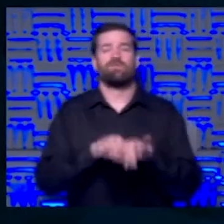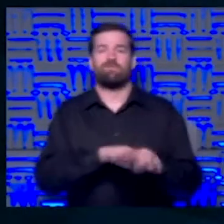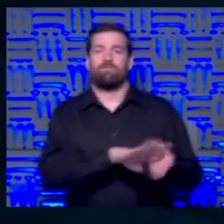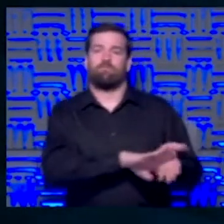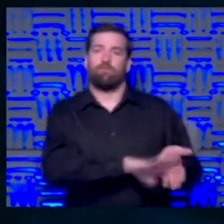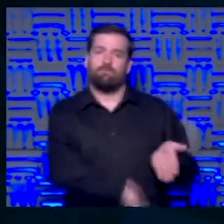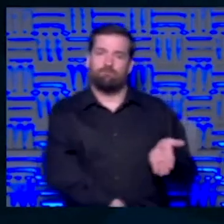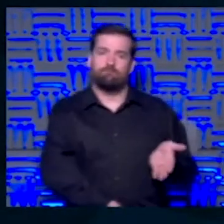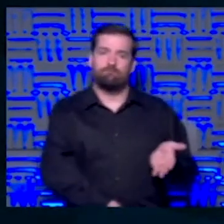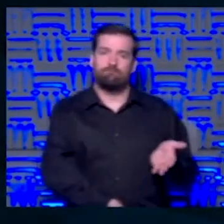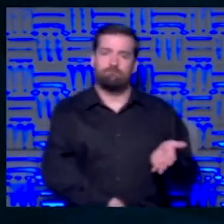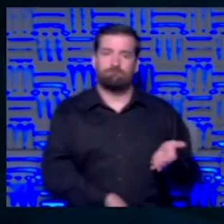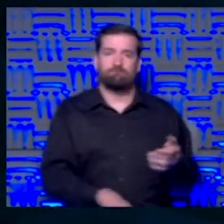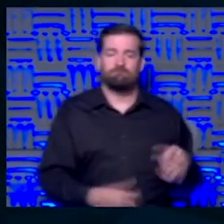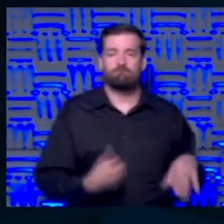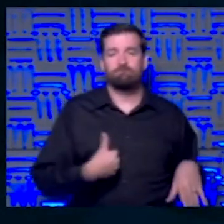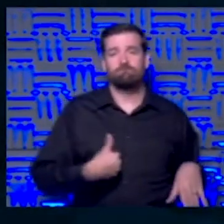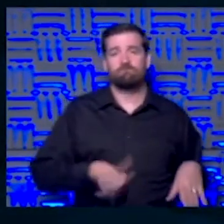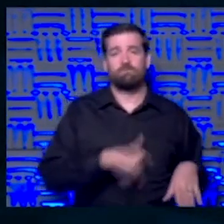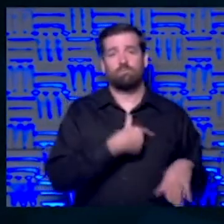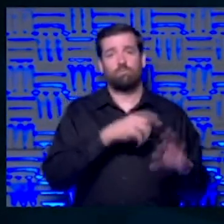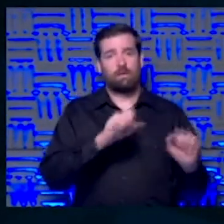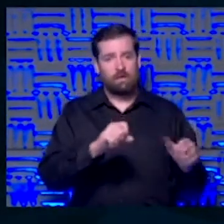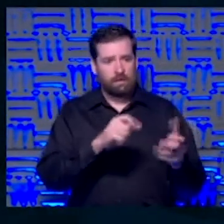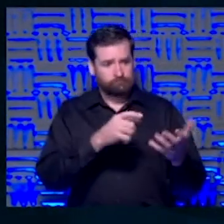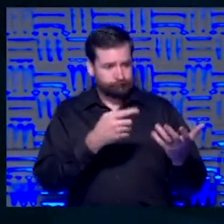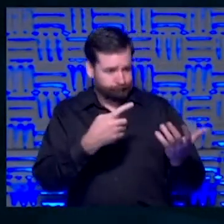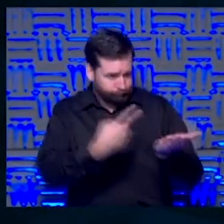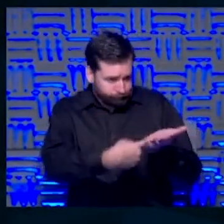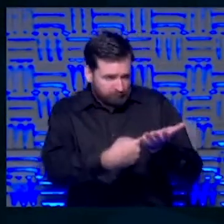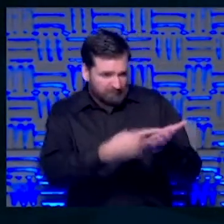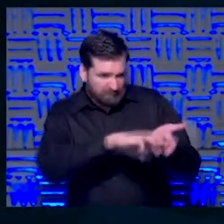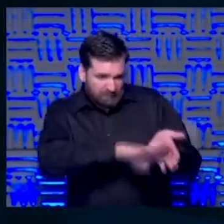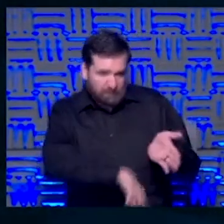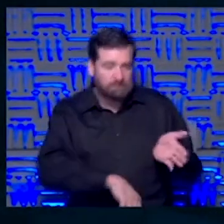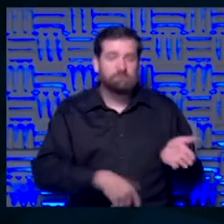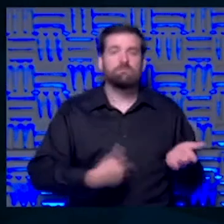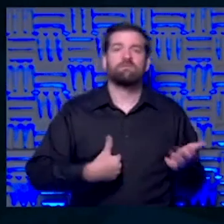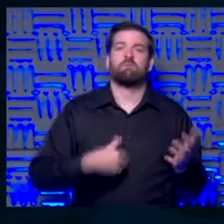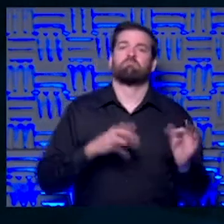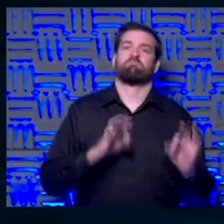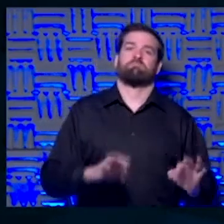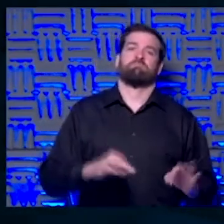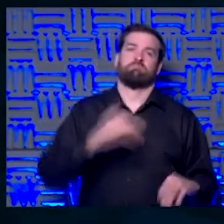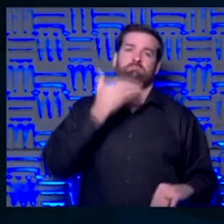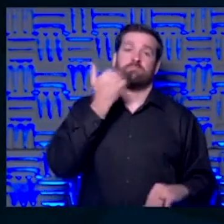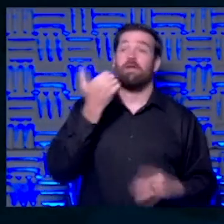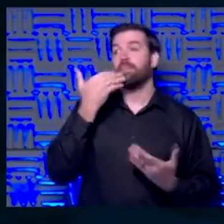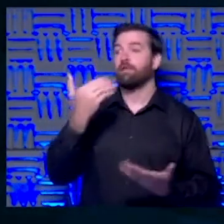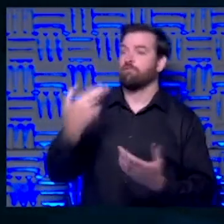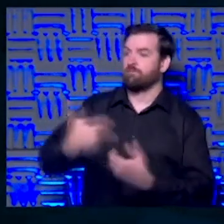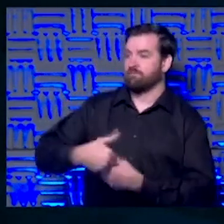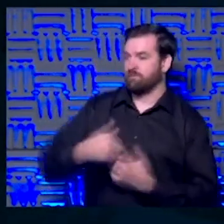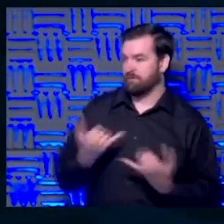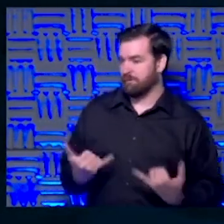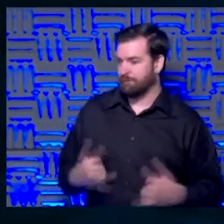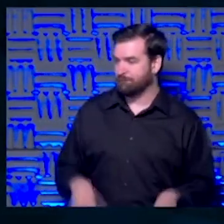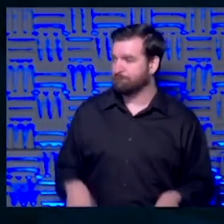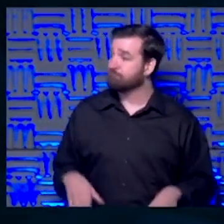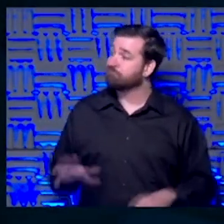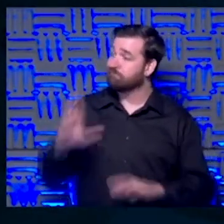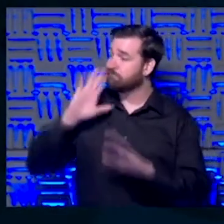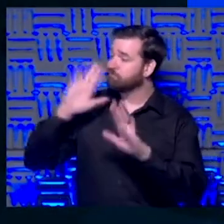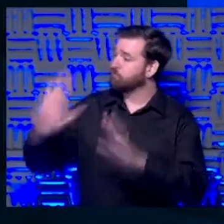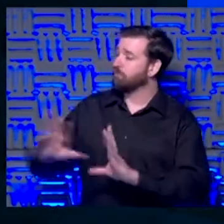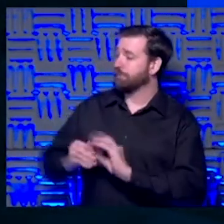we are all able to forgive, we all walk away whole as well. And thanks for having me, folks. Oh, you bet. Great